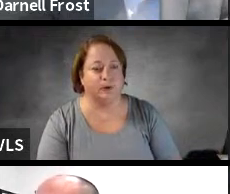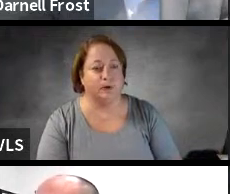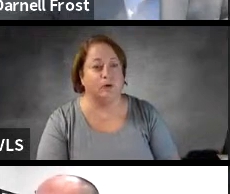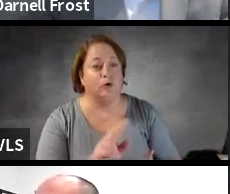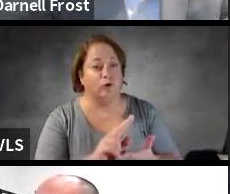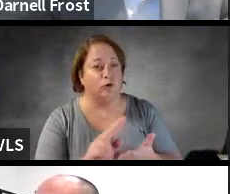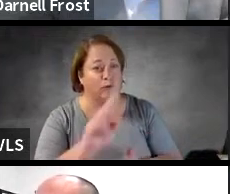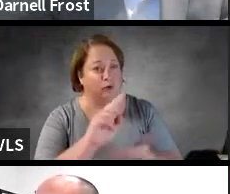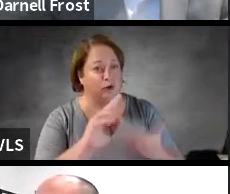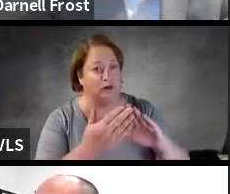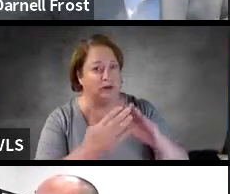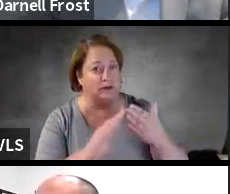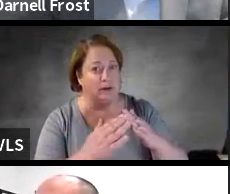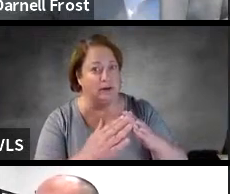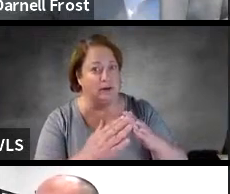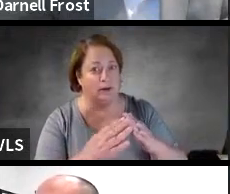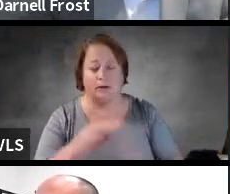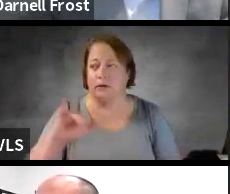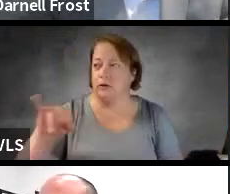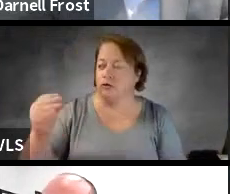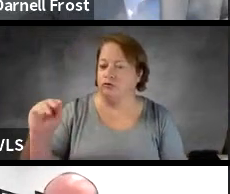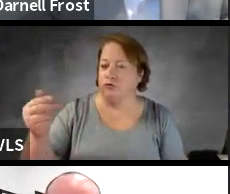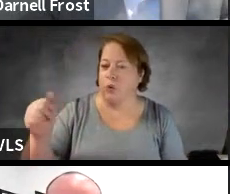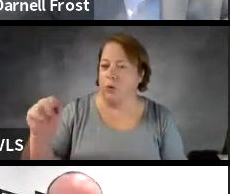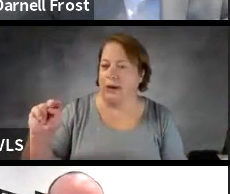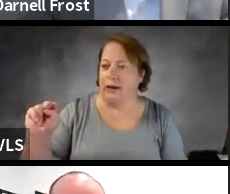University City. Joanne Suda.